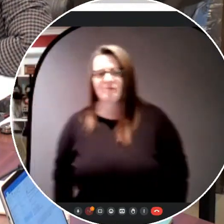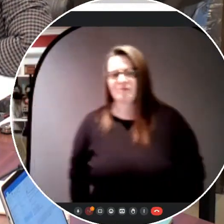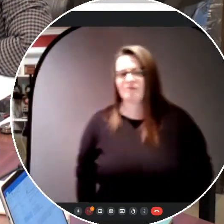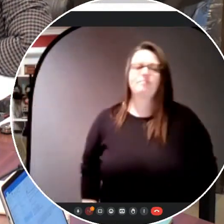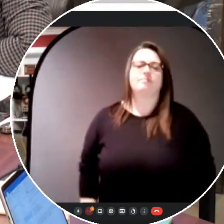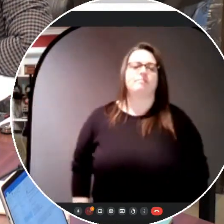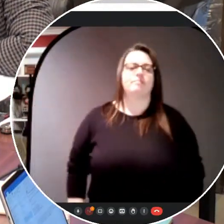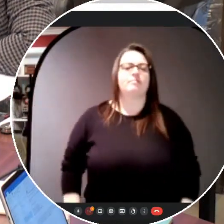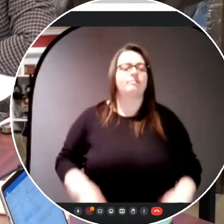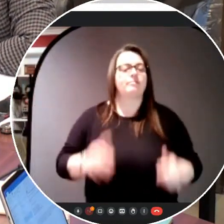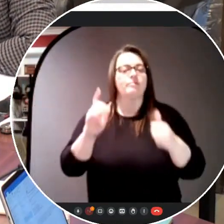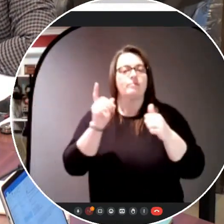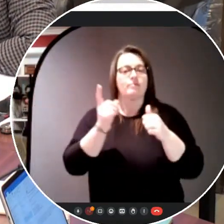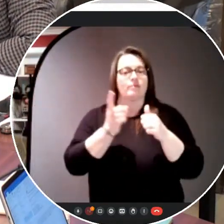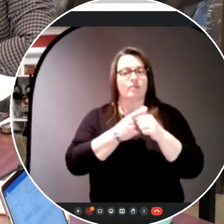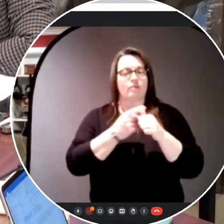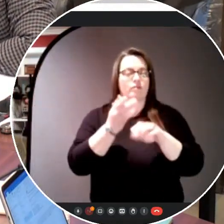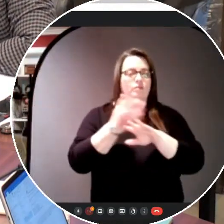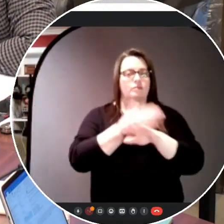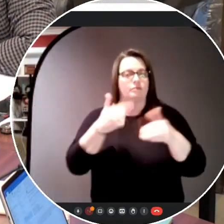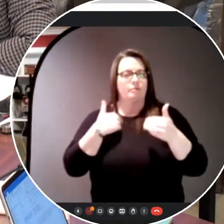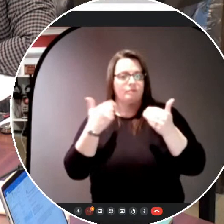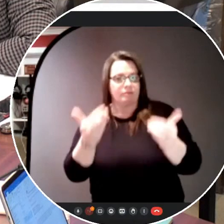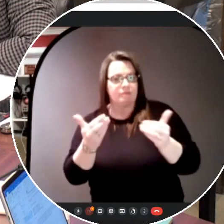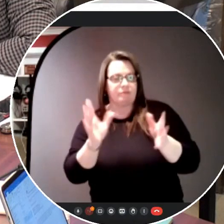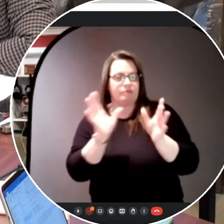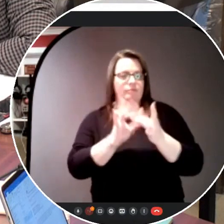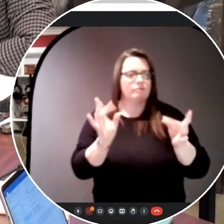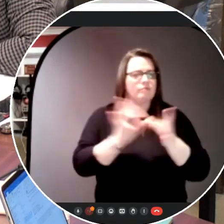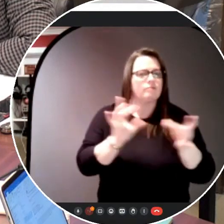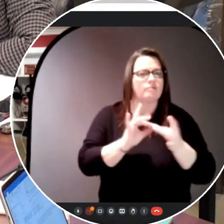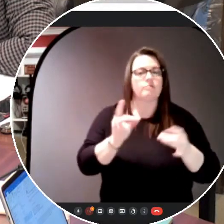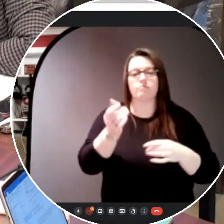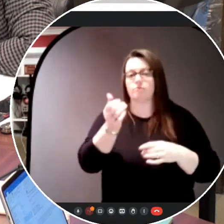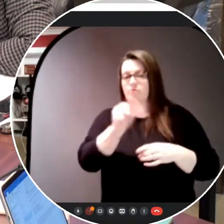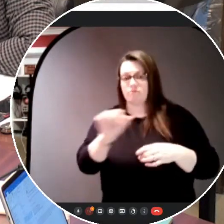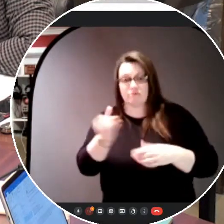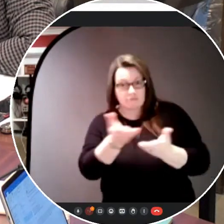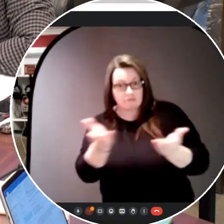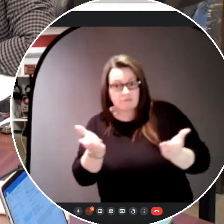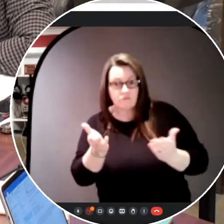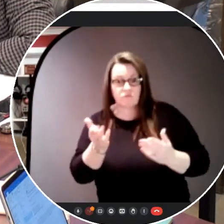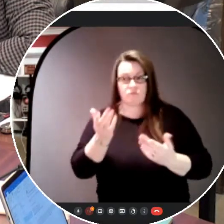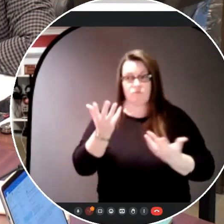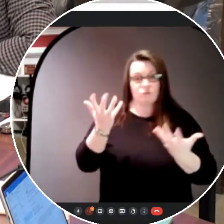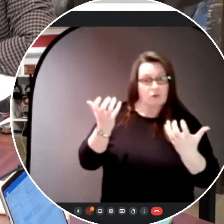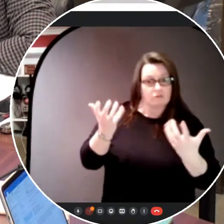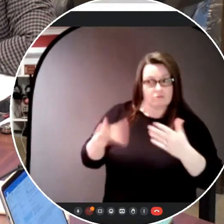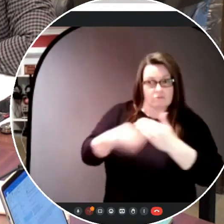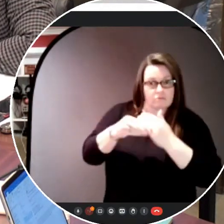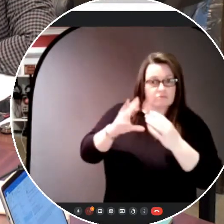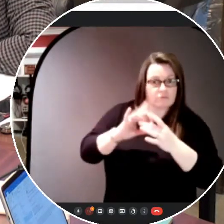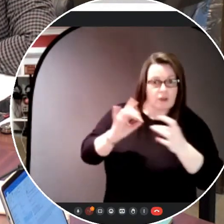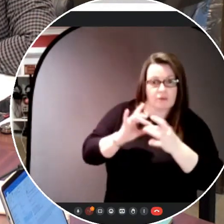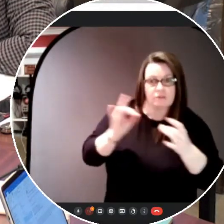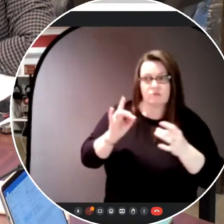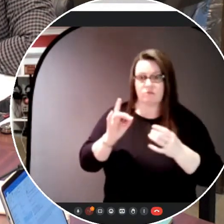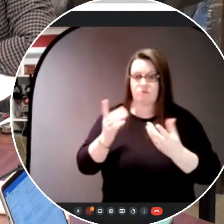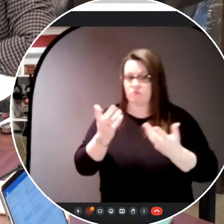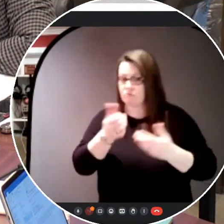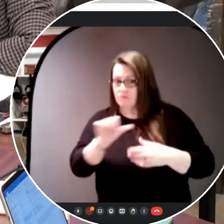First of all, before I make a couple of comments myself, anybody have any thoughts or anything they would like to say after hearing the